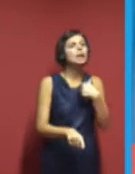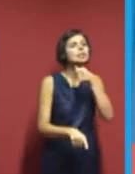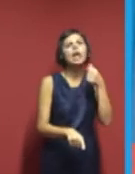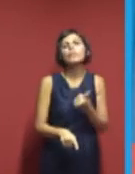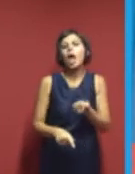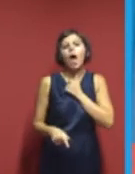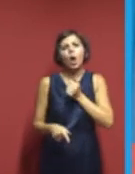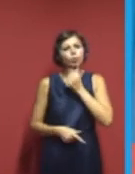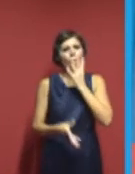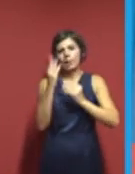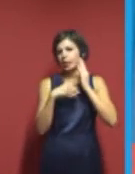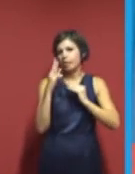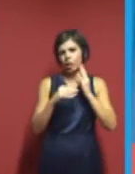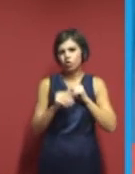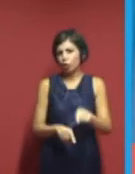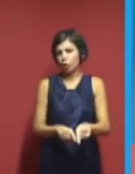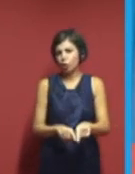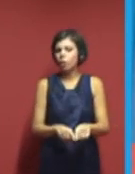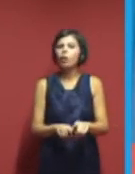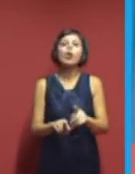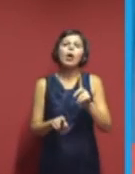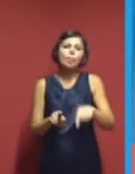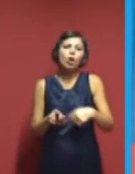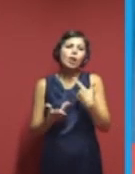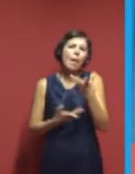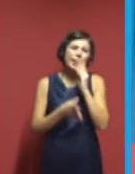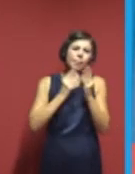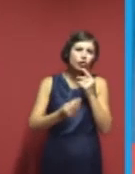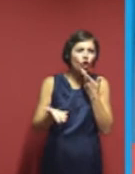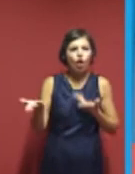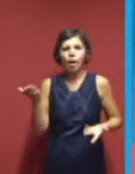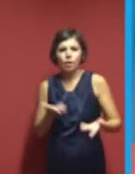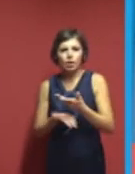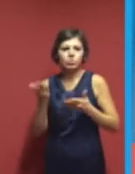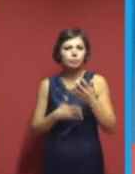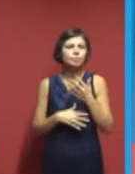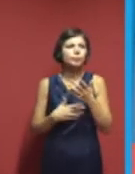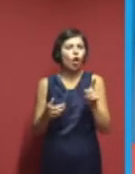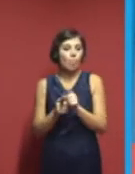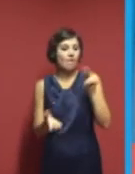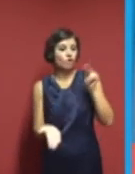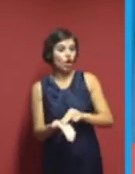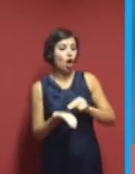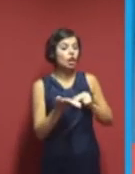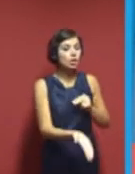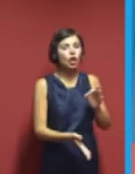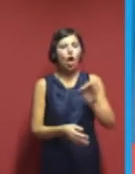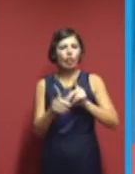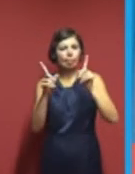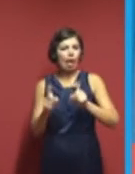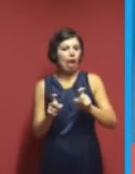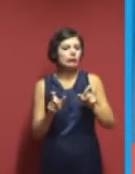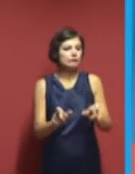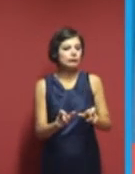well as collaborative learning, no grades or tests, and materials mainly in the areas of math, language, music, art, and